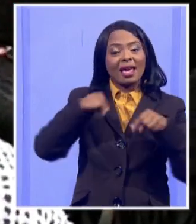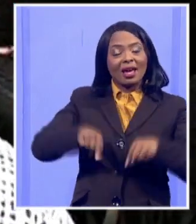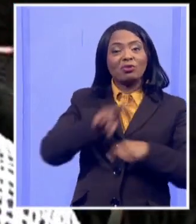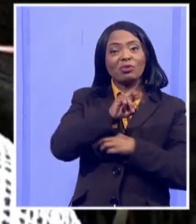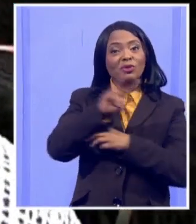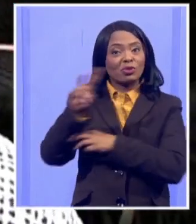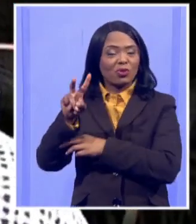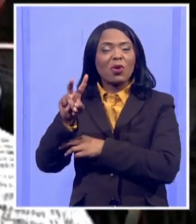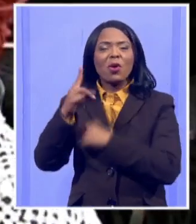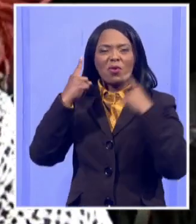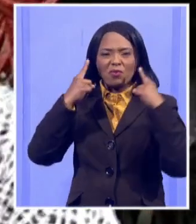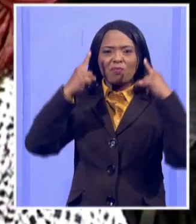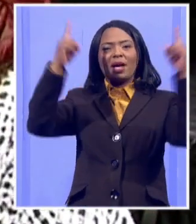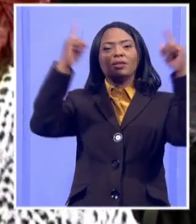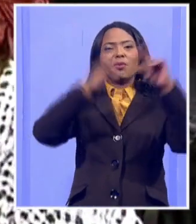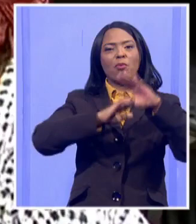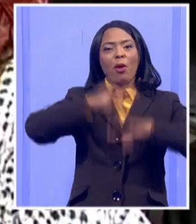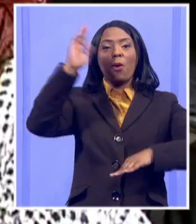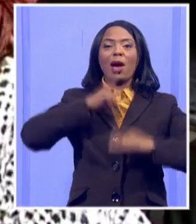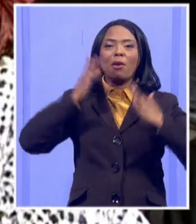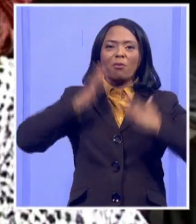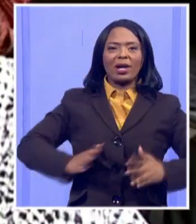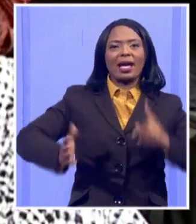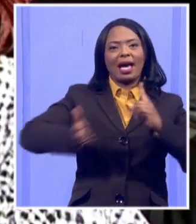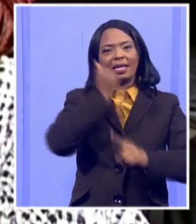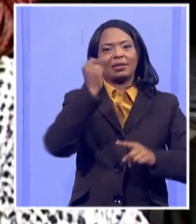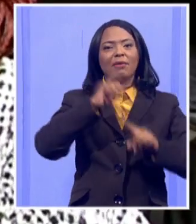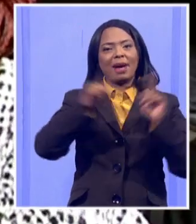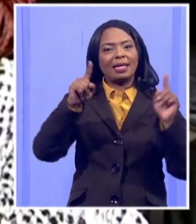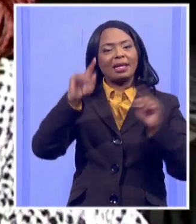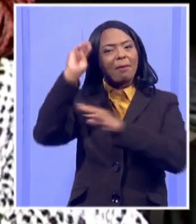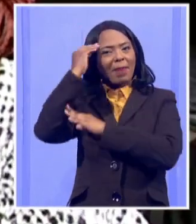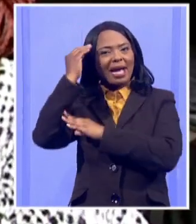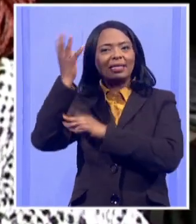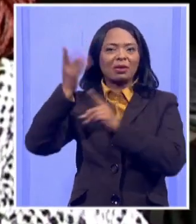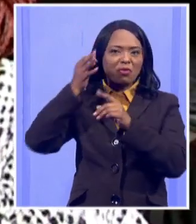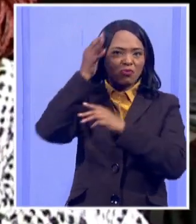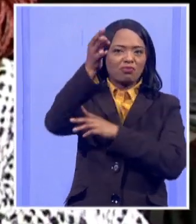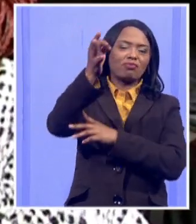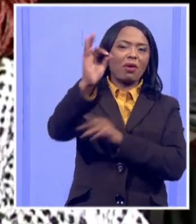well because the body will achieve what the mind can perceive. For now, let's go back to in studio.